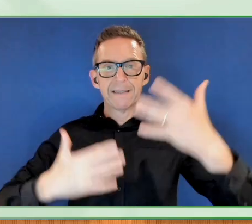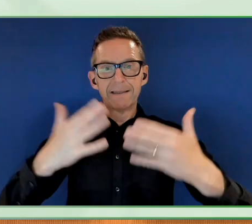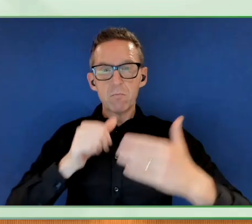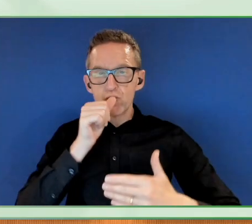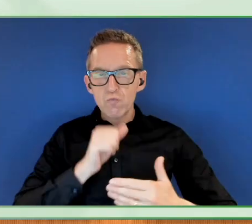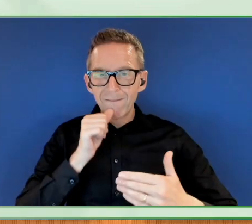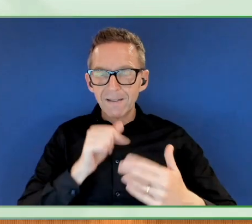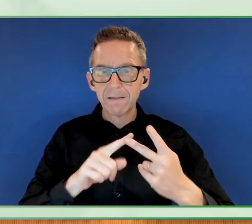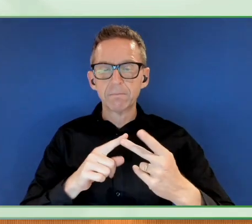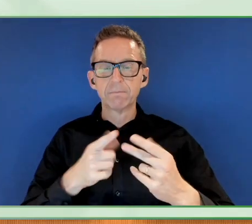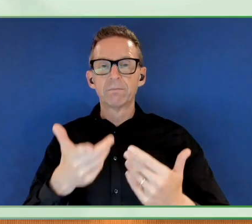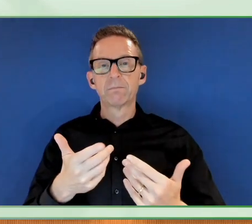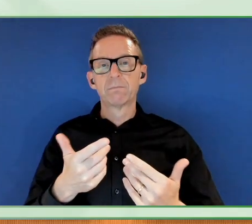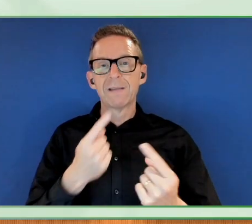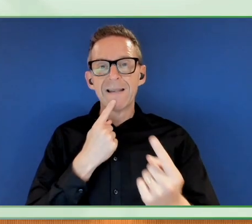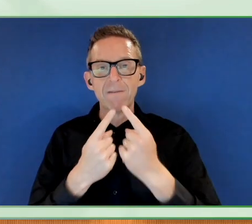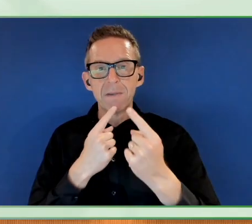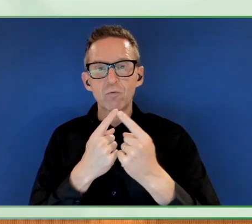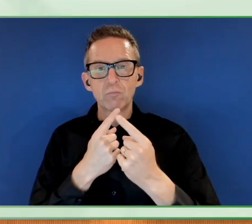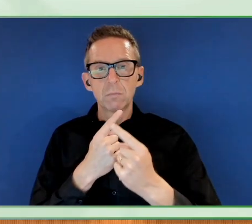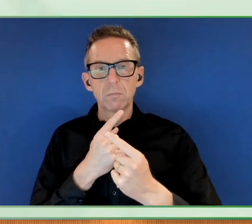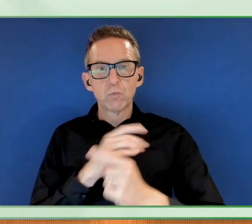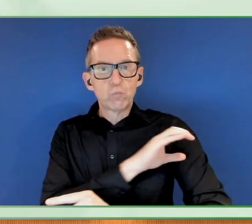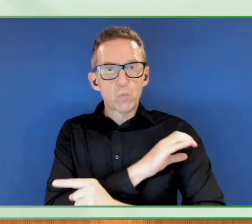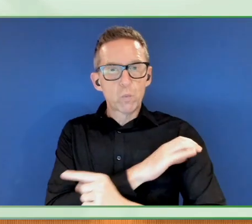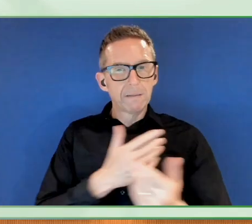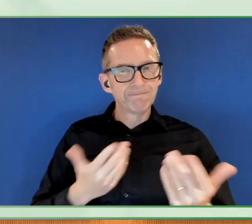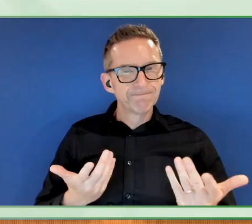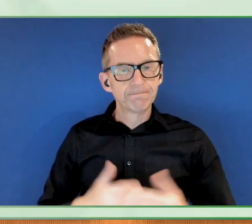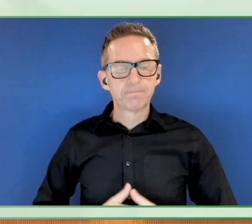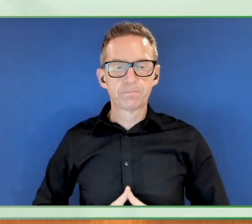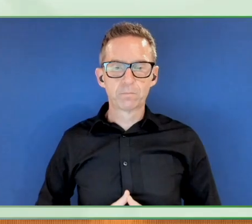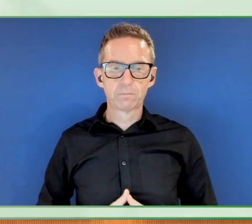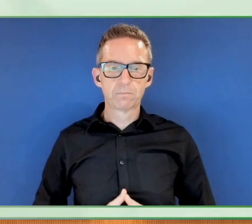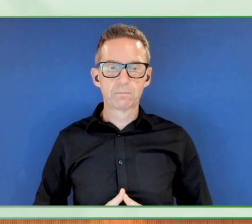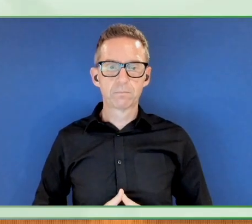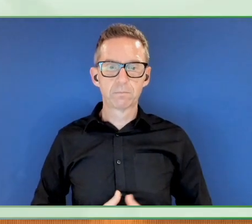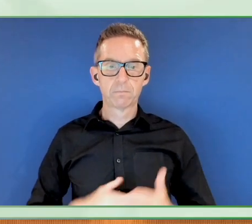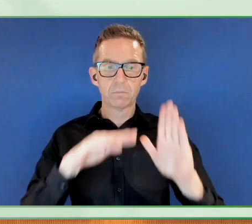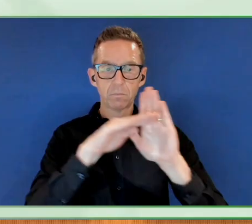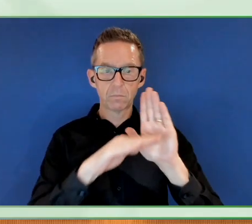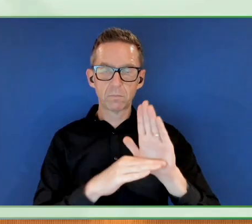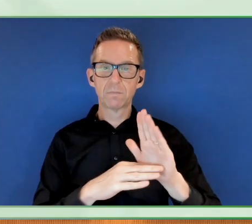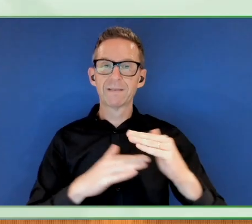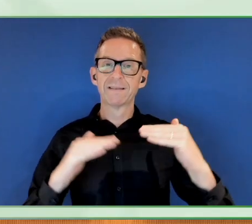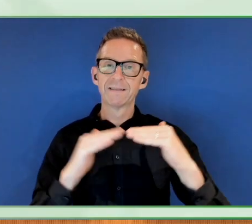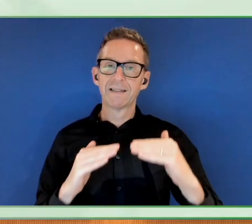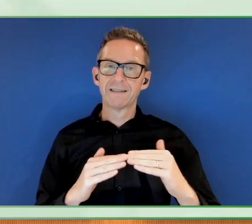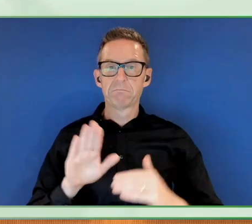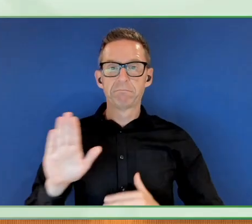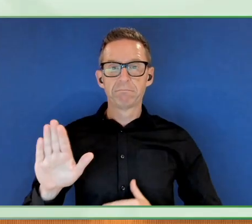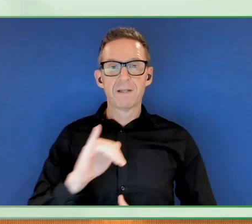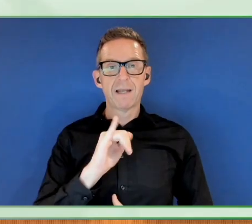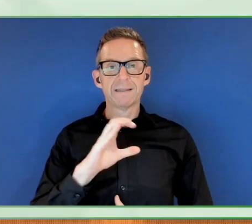Moreover, guidance is very important. Standards, and especially ICT standards perhaps, are hard to read